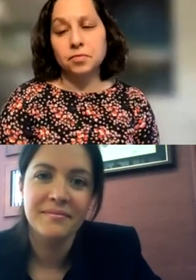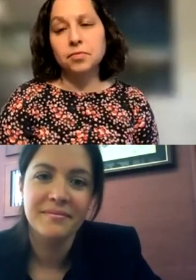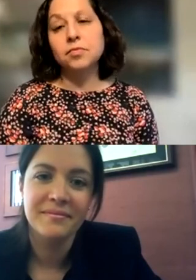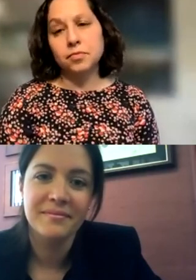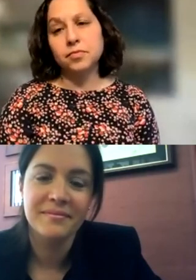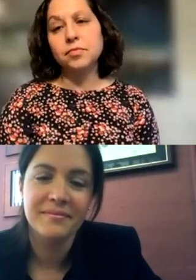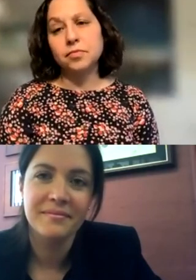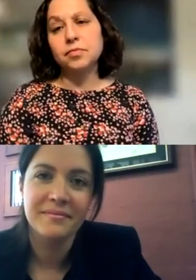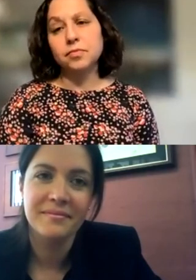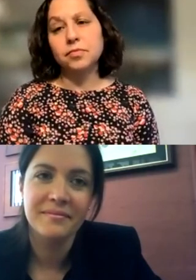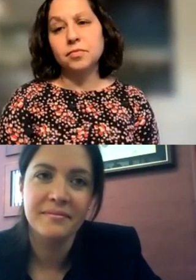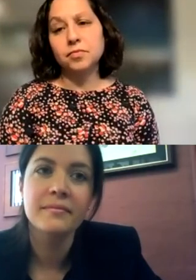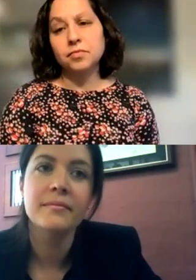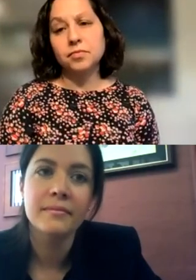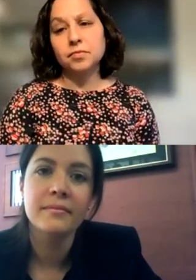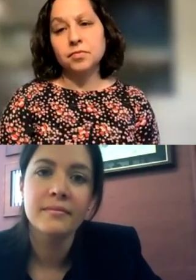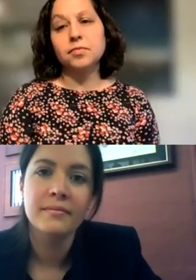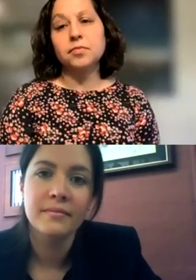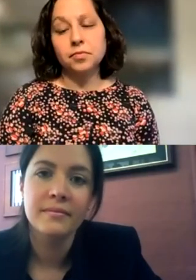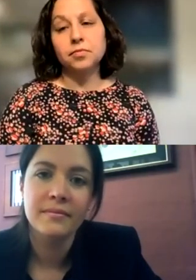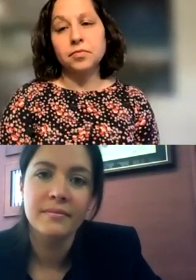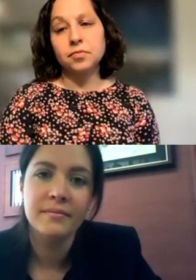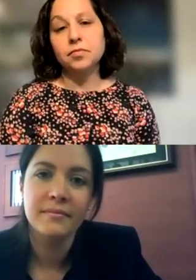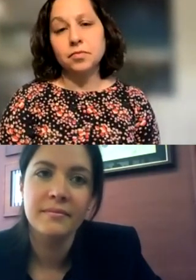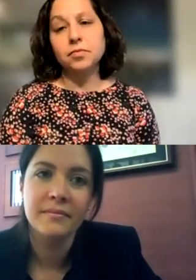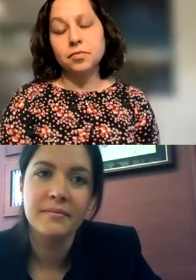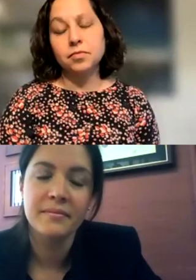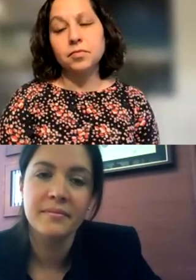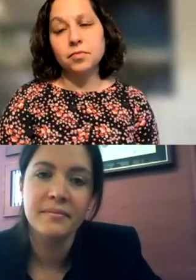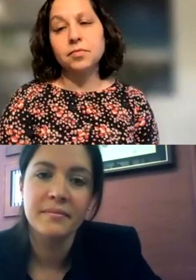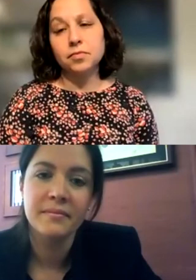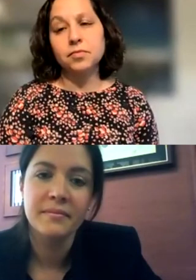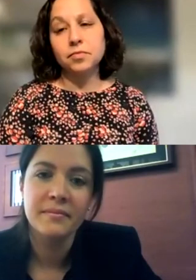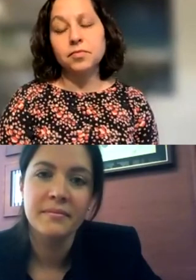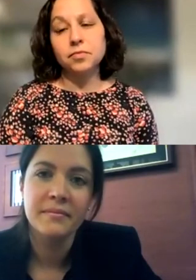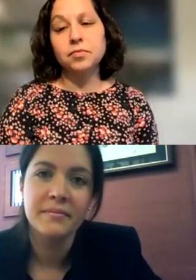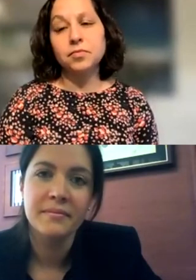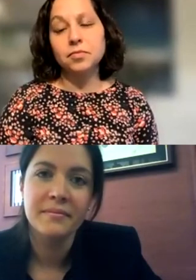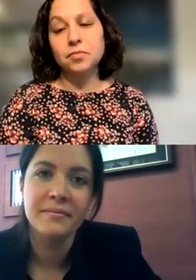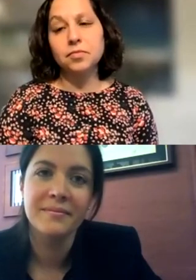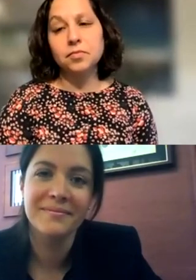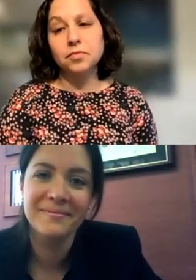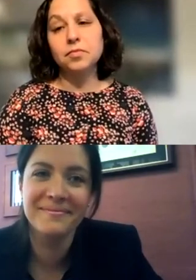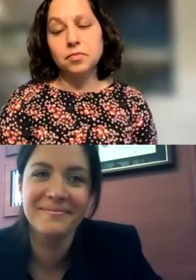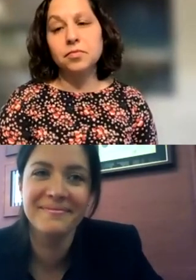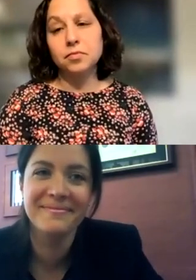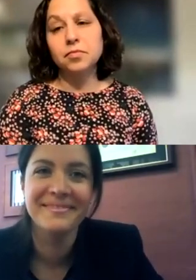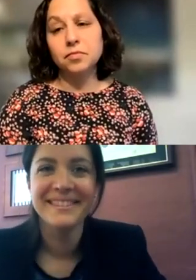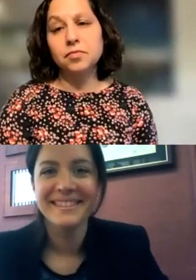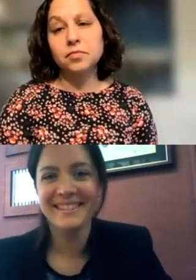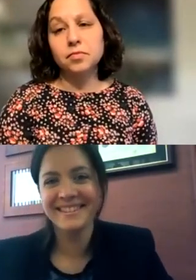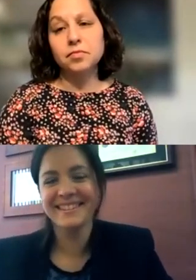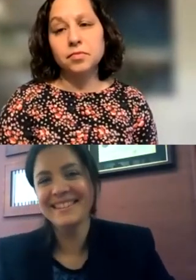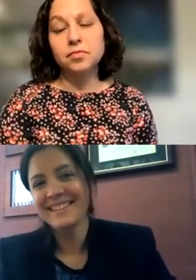if it's a faculty, it ups their HCAP scores, just the fact that we're there. So I think they really like